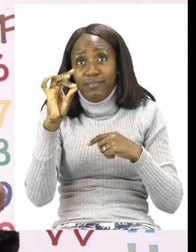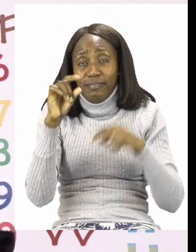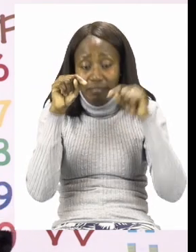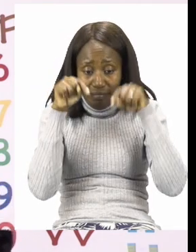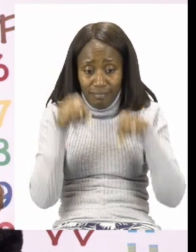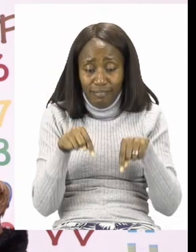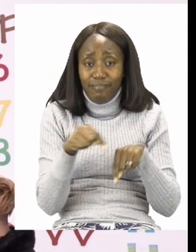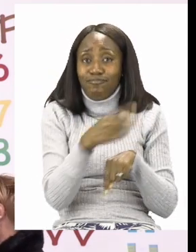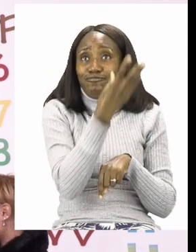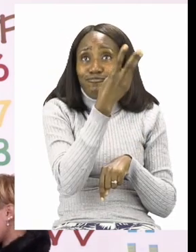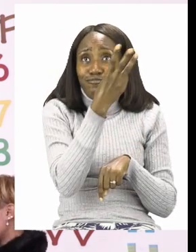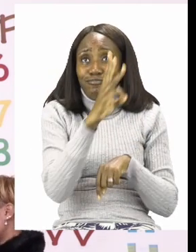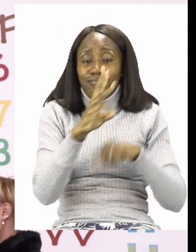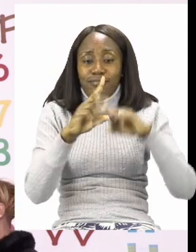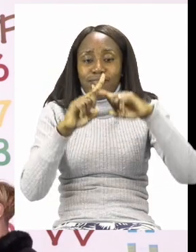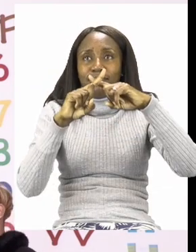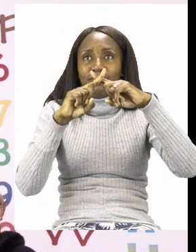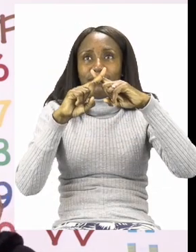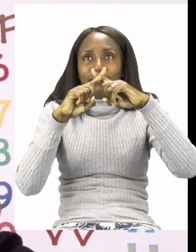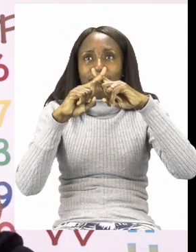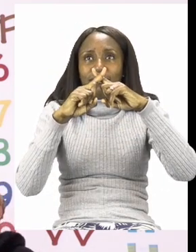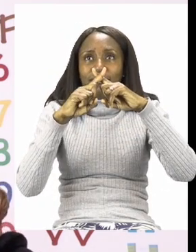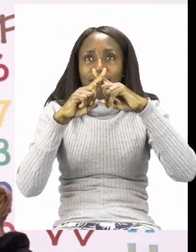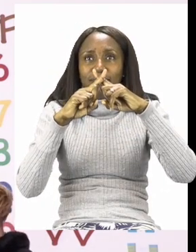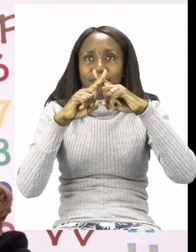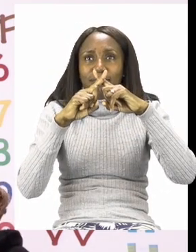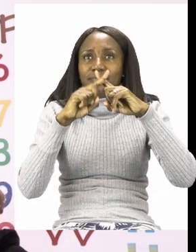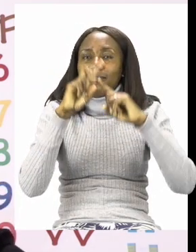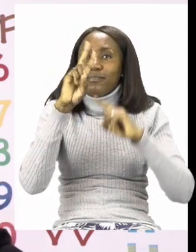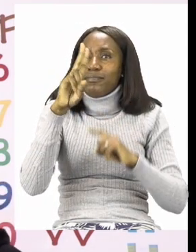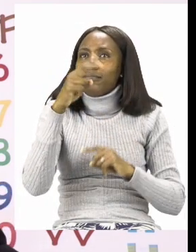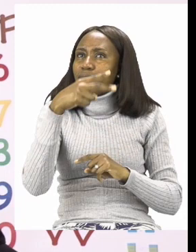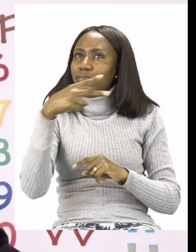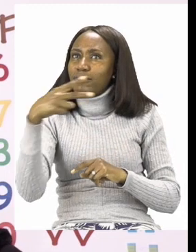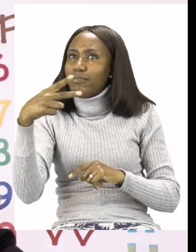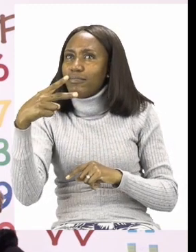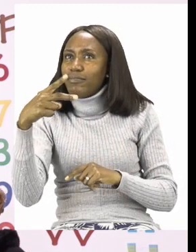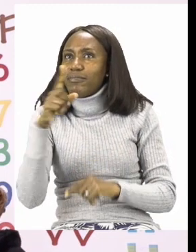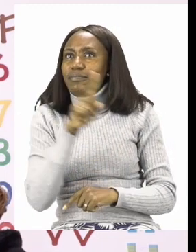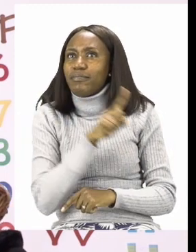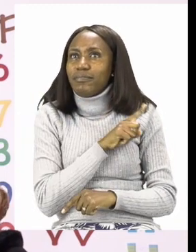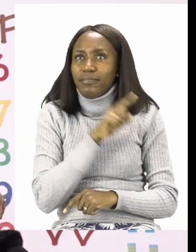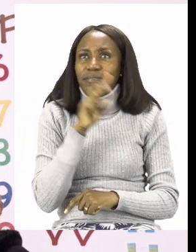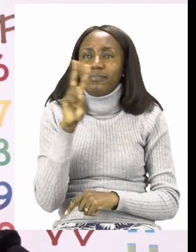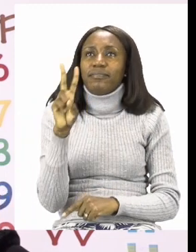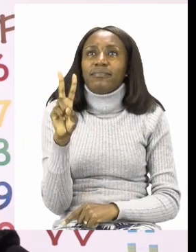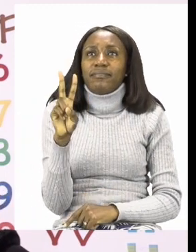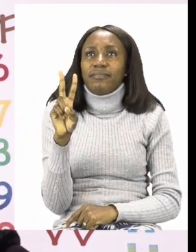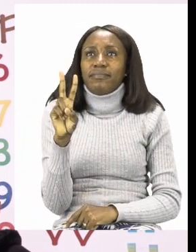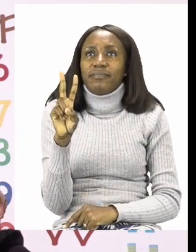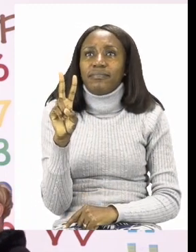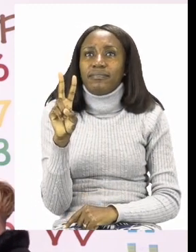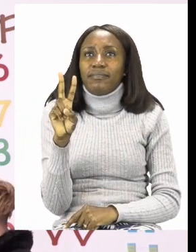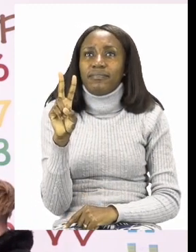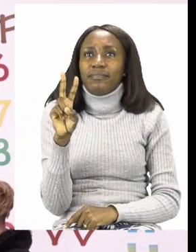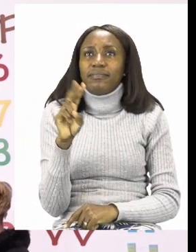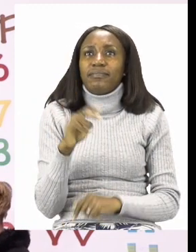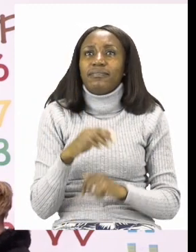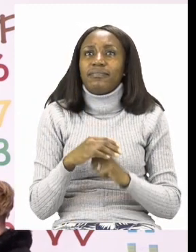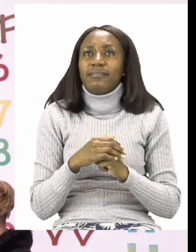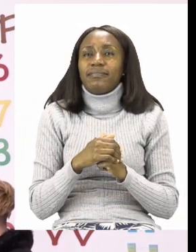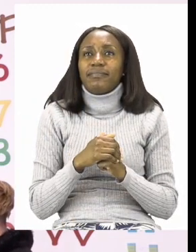and in this example we have said that 6 times 2